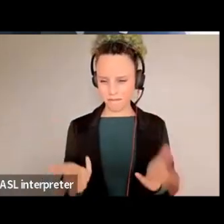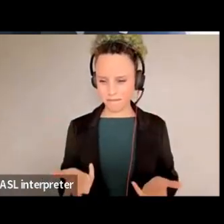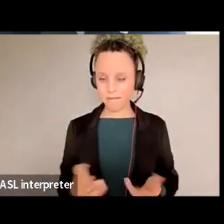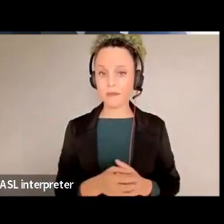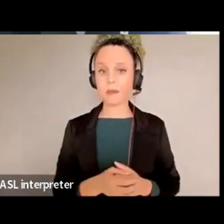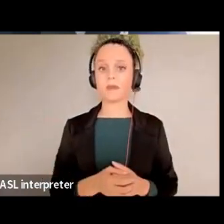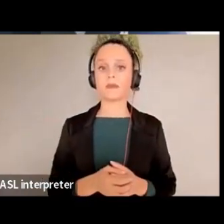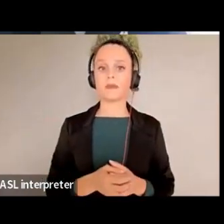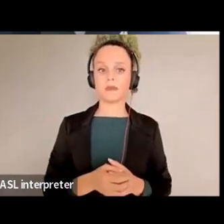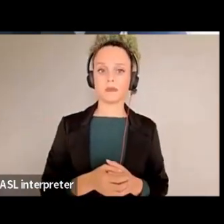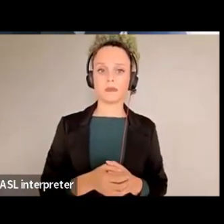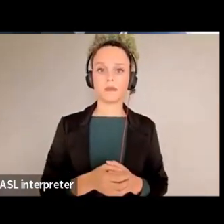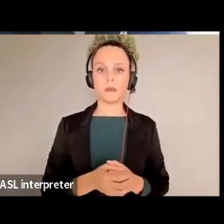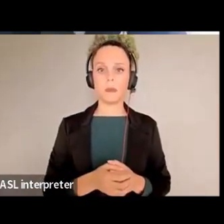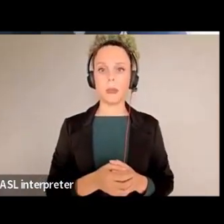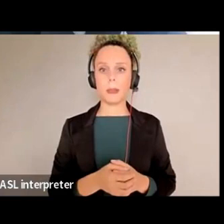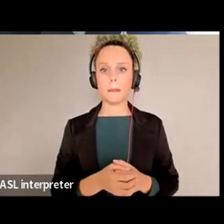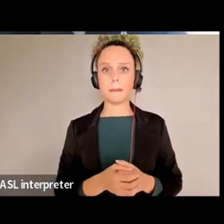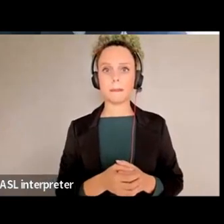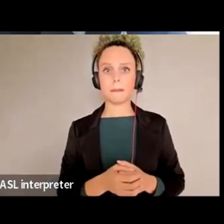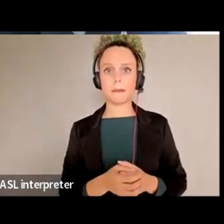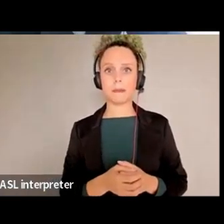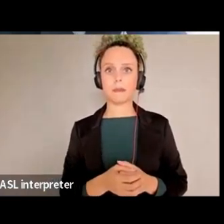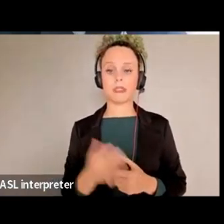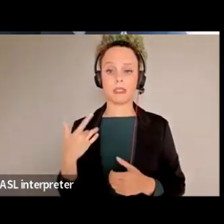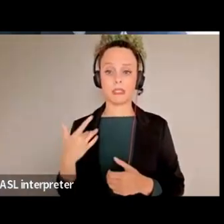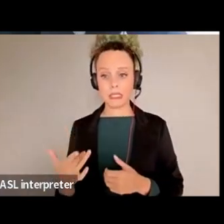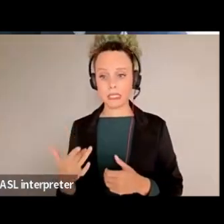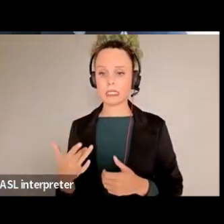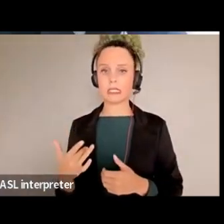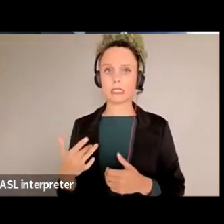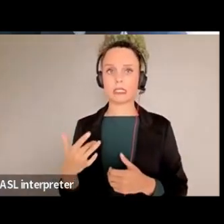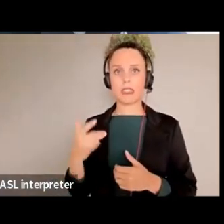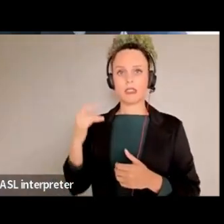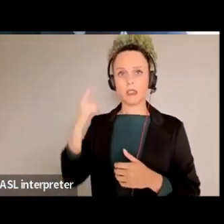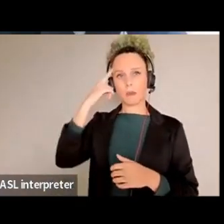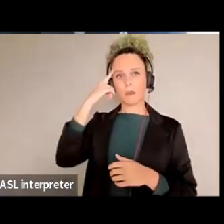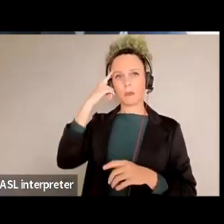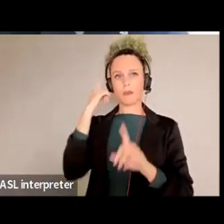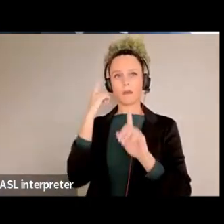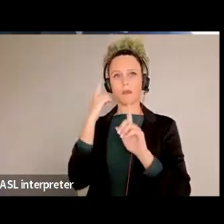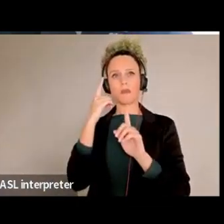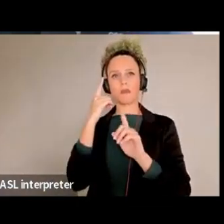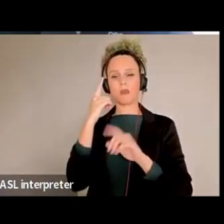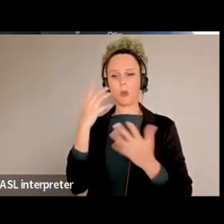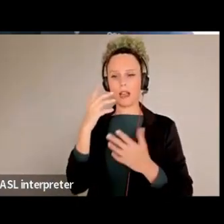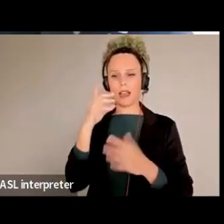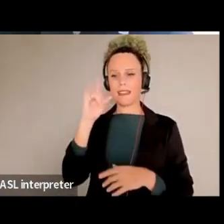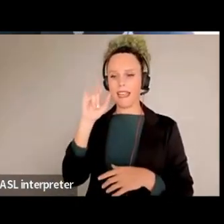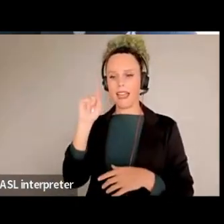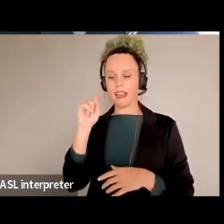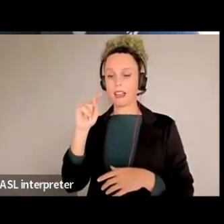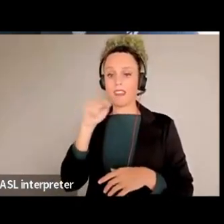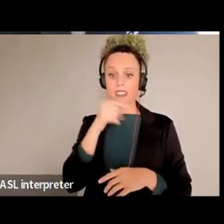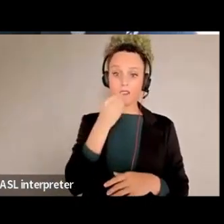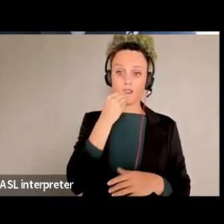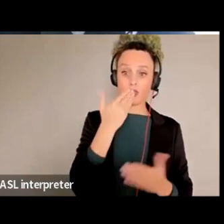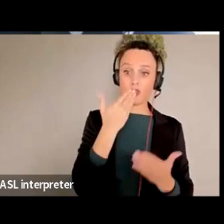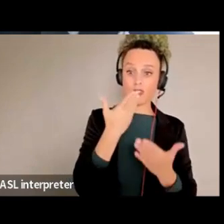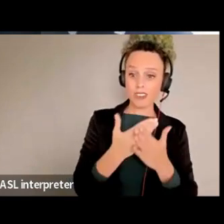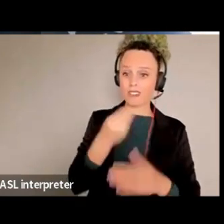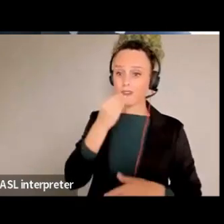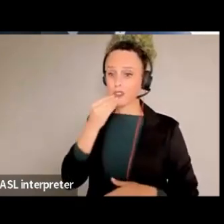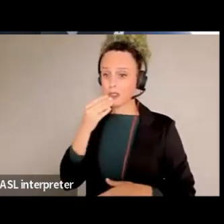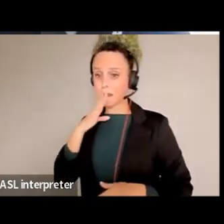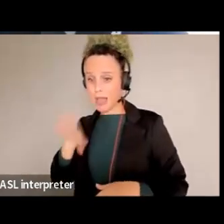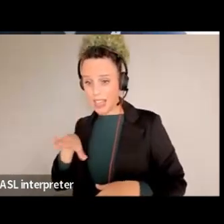them. It just isn't on this image. And usually there's this dieting mentality that either